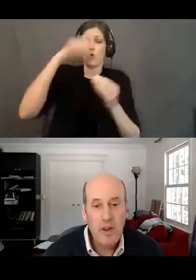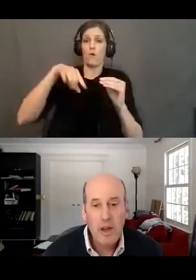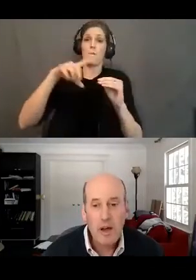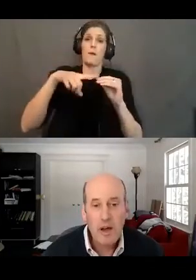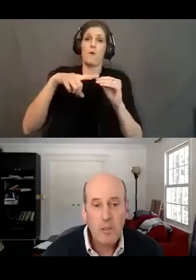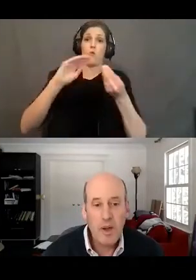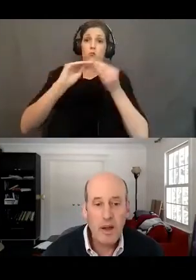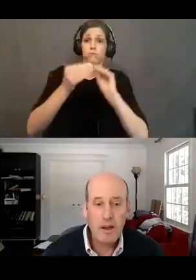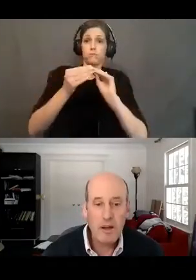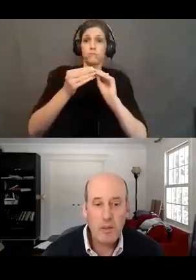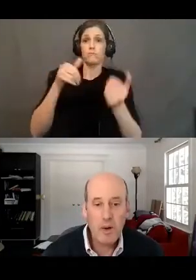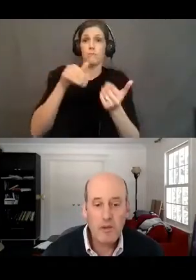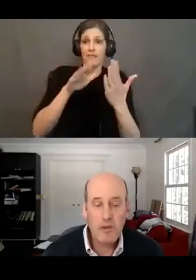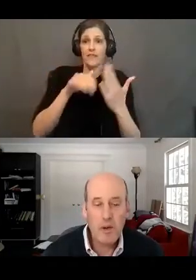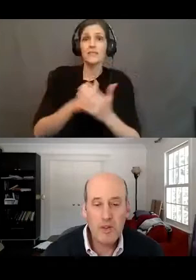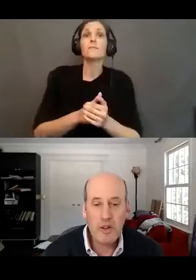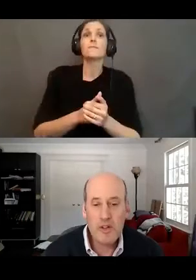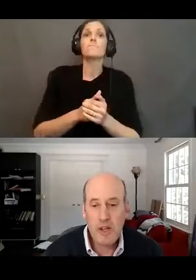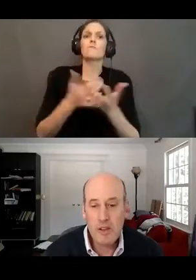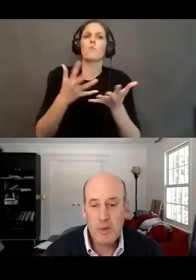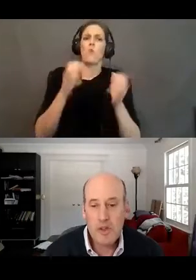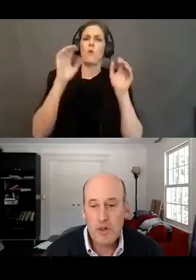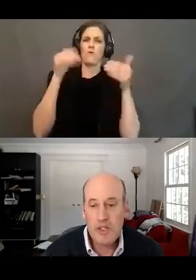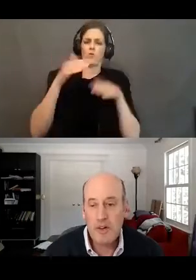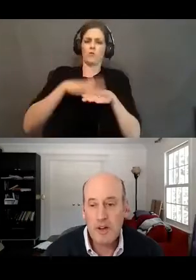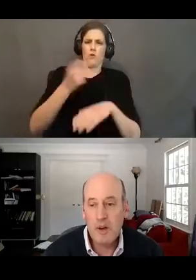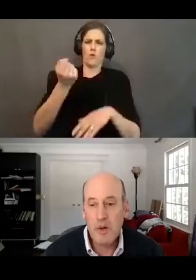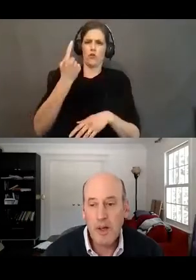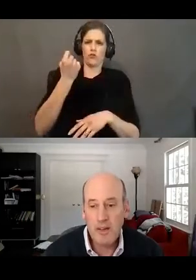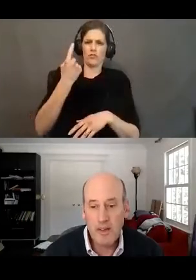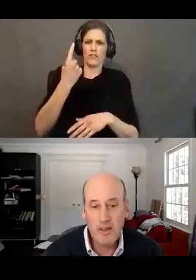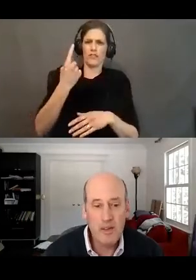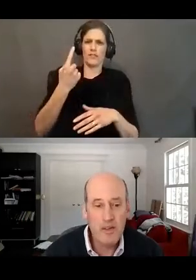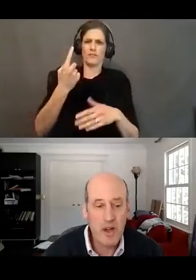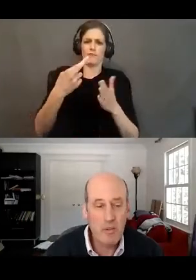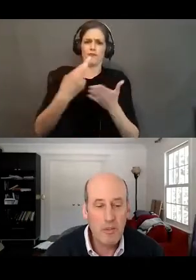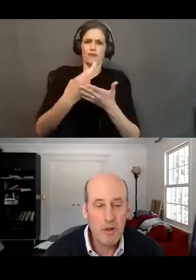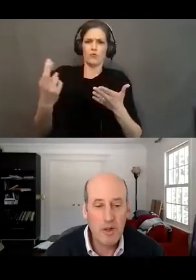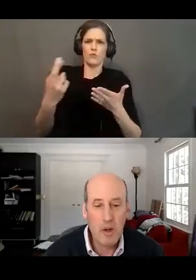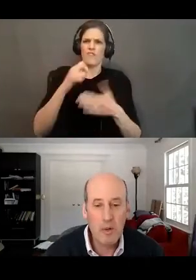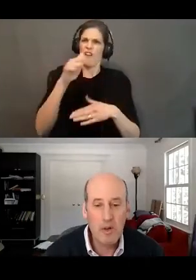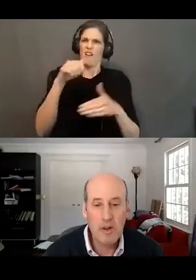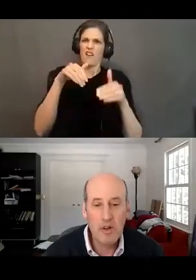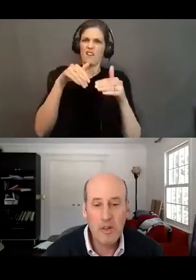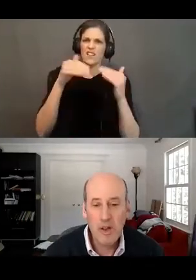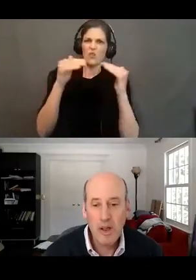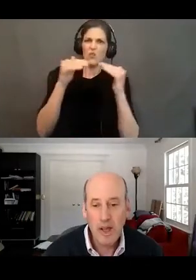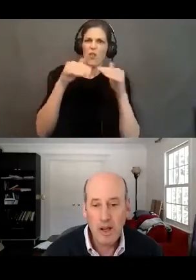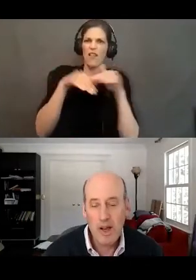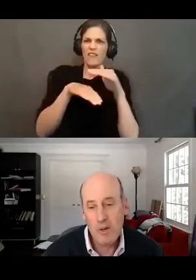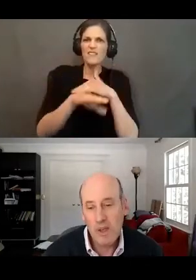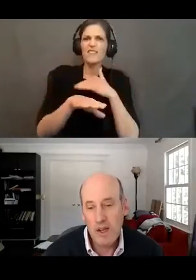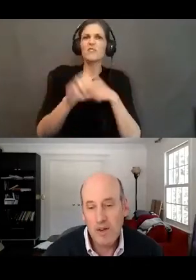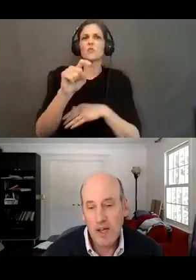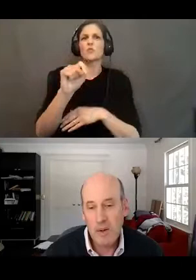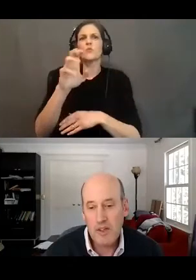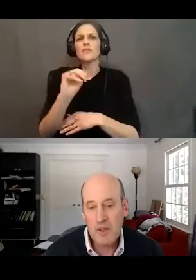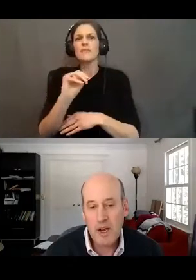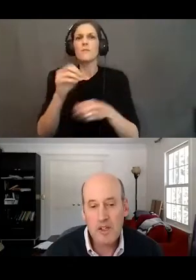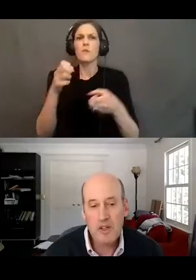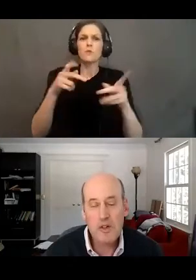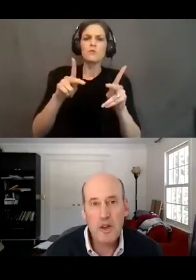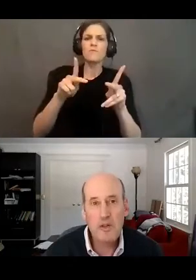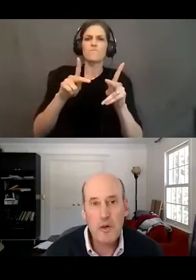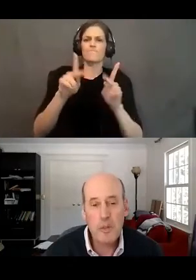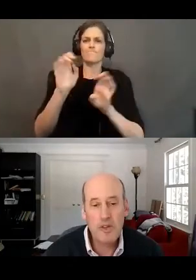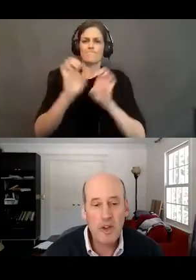methods. And we want to focus on understanding the resources of unequal access to STEM learning opportunities and evaluating